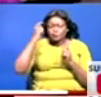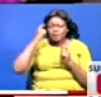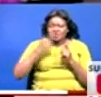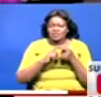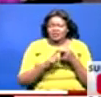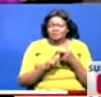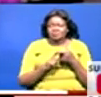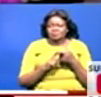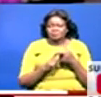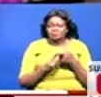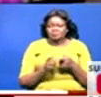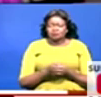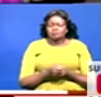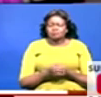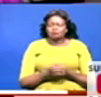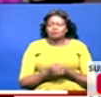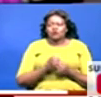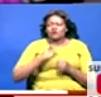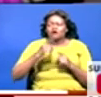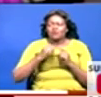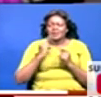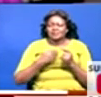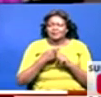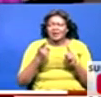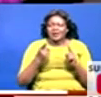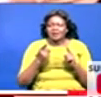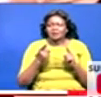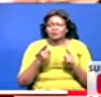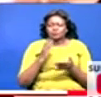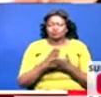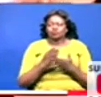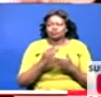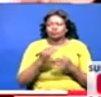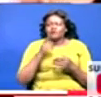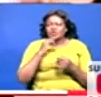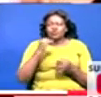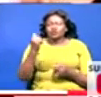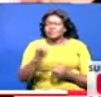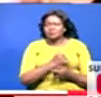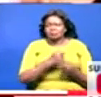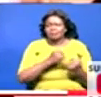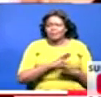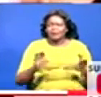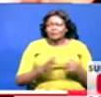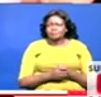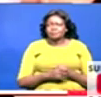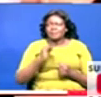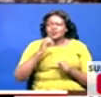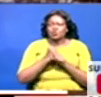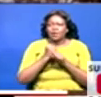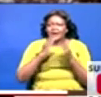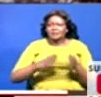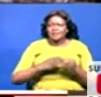thing that keeps us apart, but that will remain in our hearts. IEBC workers led by Chair